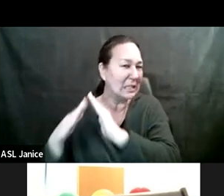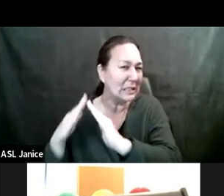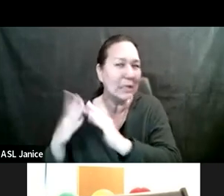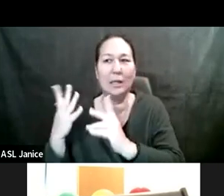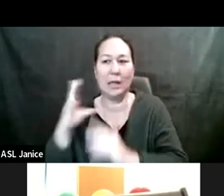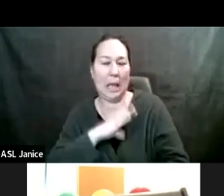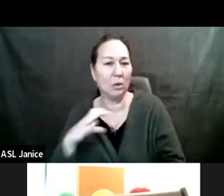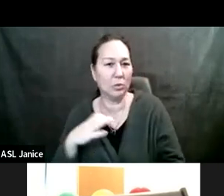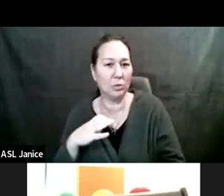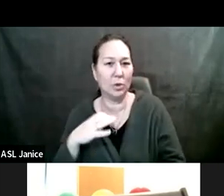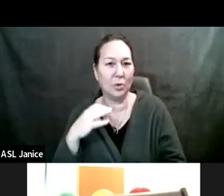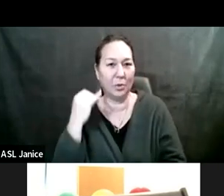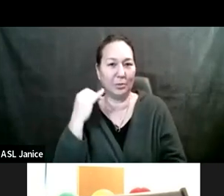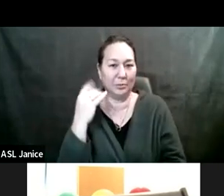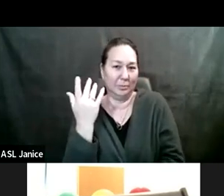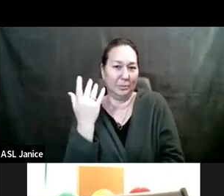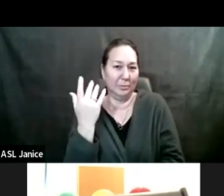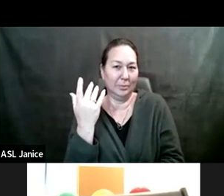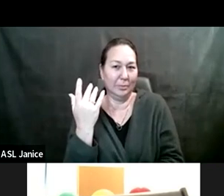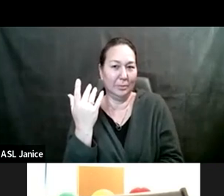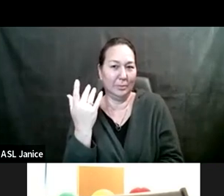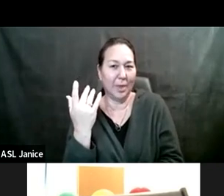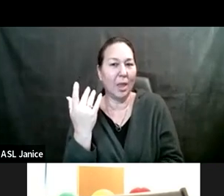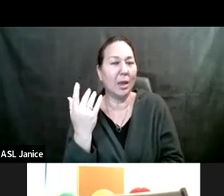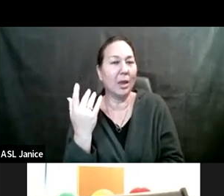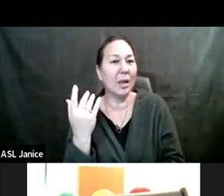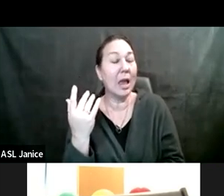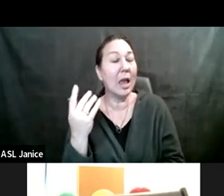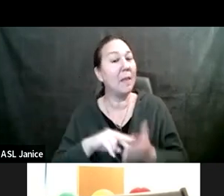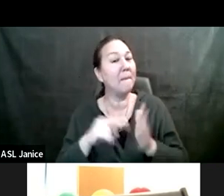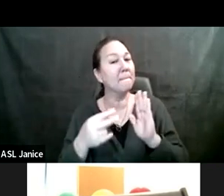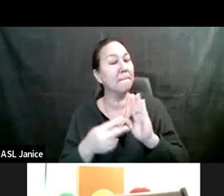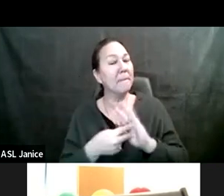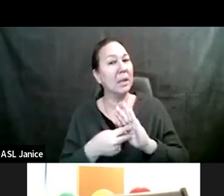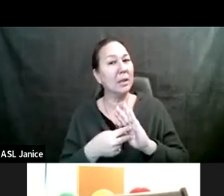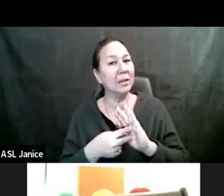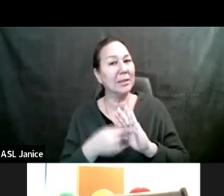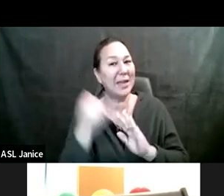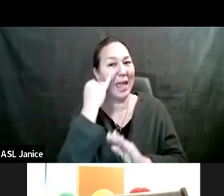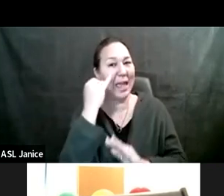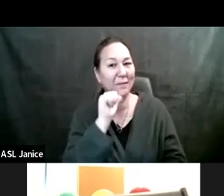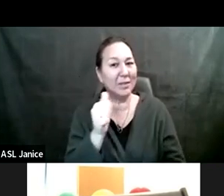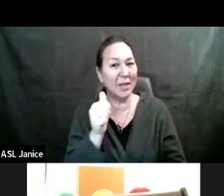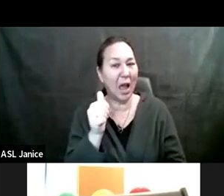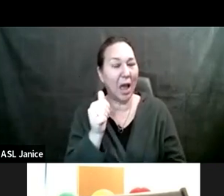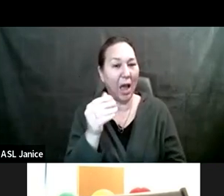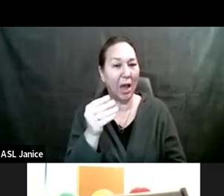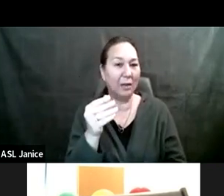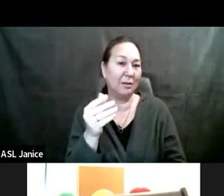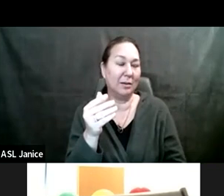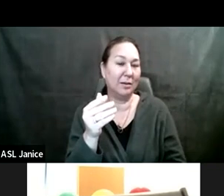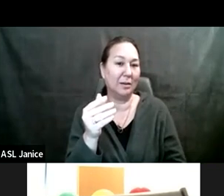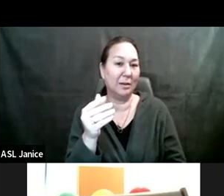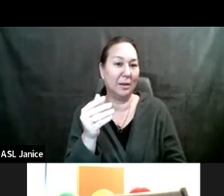the only way that the uh budget goes to the school goes to the mayor to be presented to the school committee